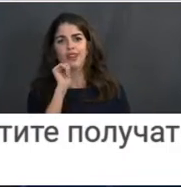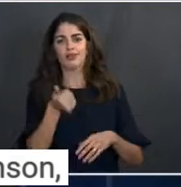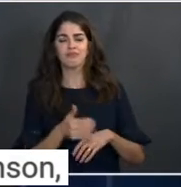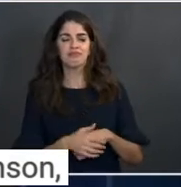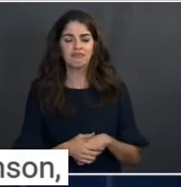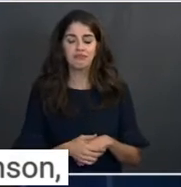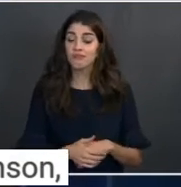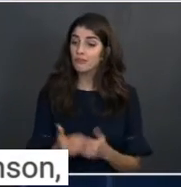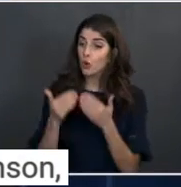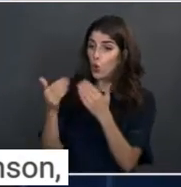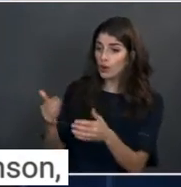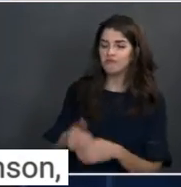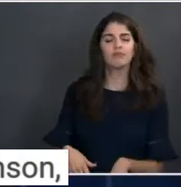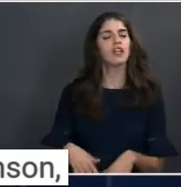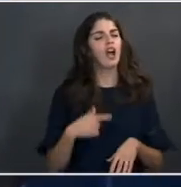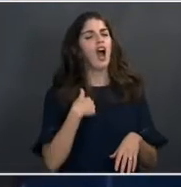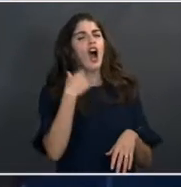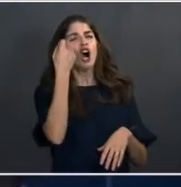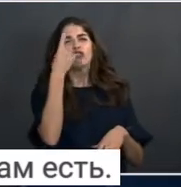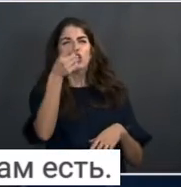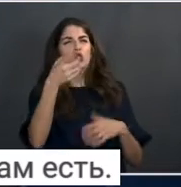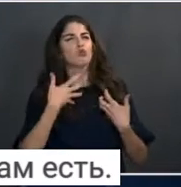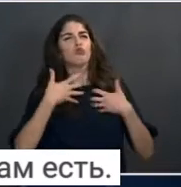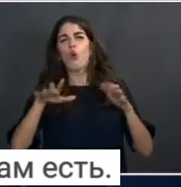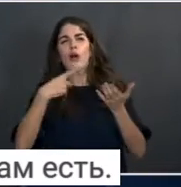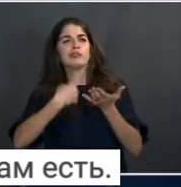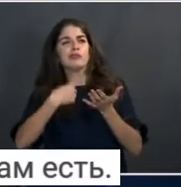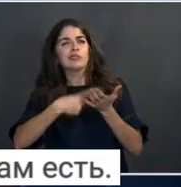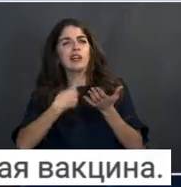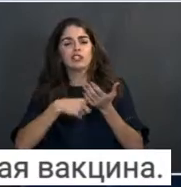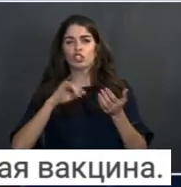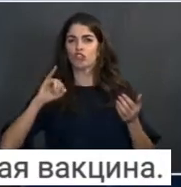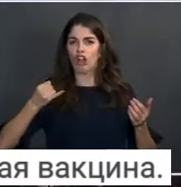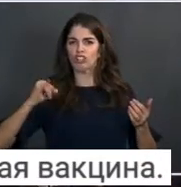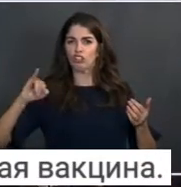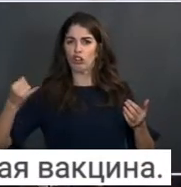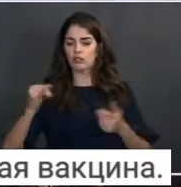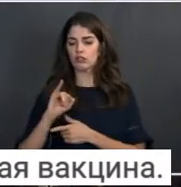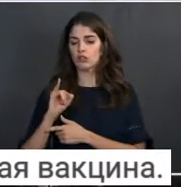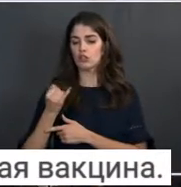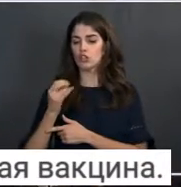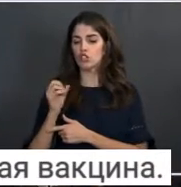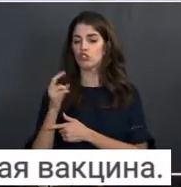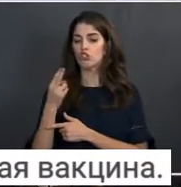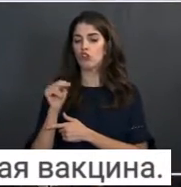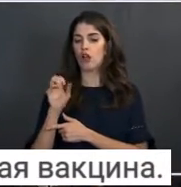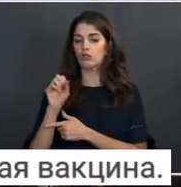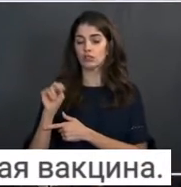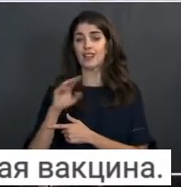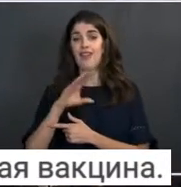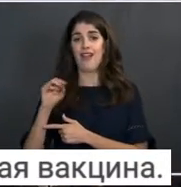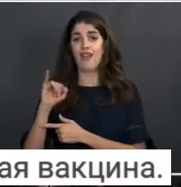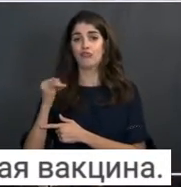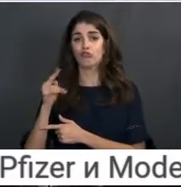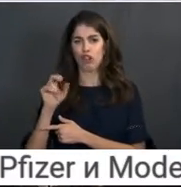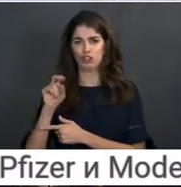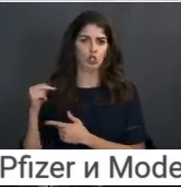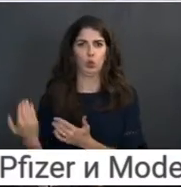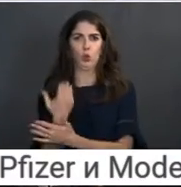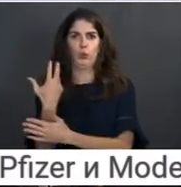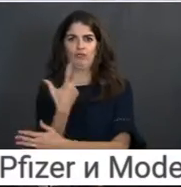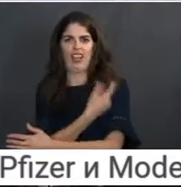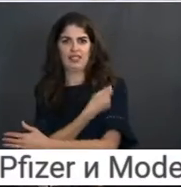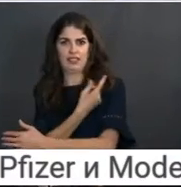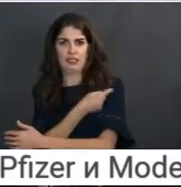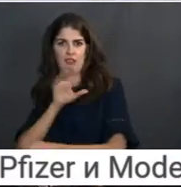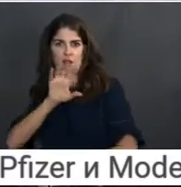to get too much into the Johnson & Johnson vaccine, given the data that's out there, but this likely won't be the only vaccine that is